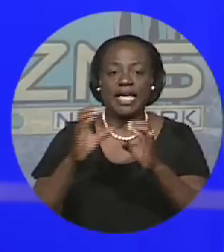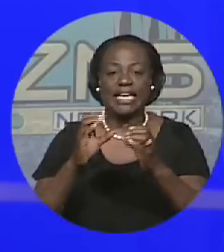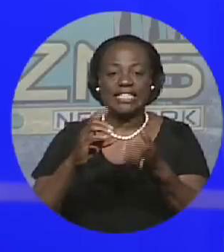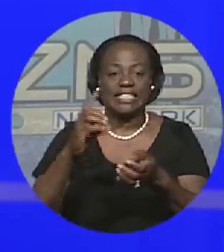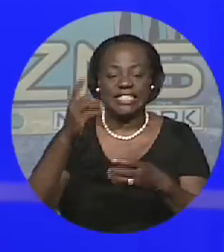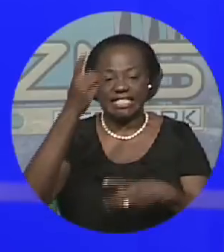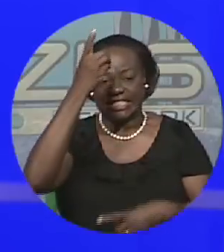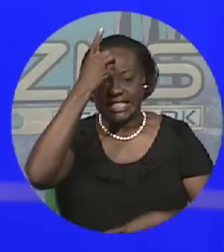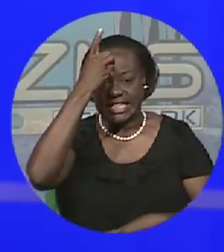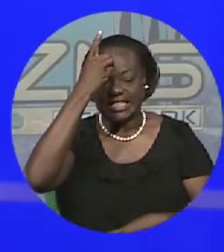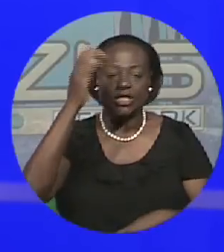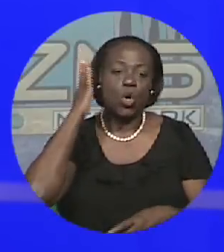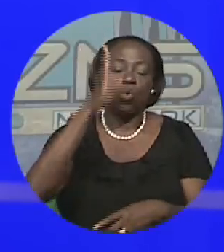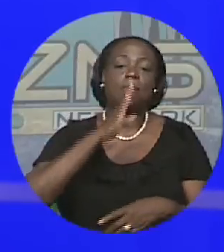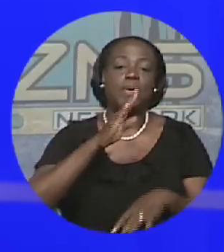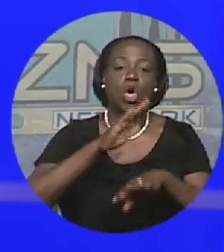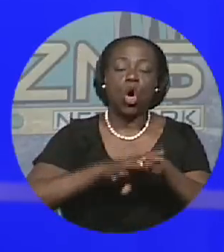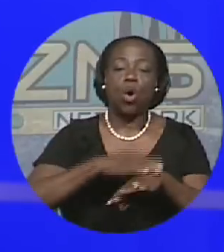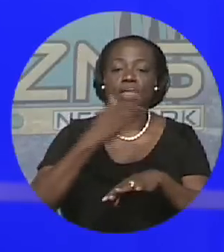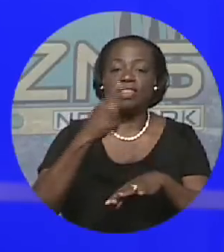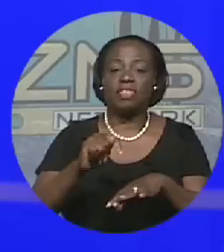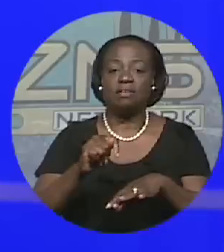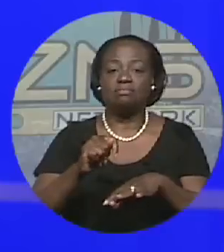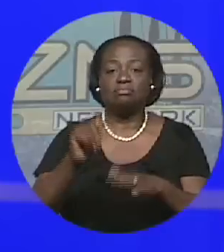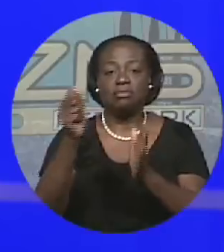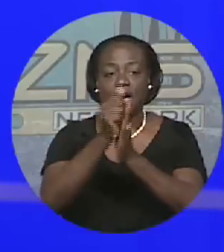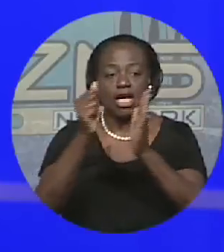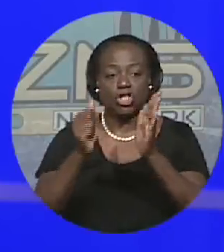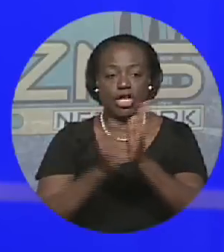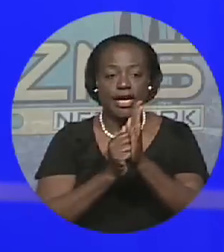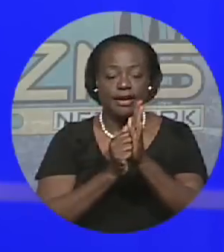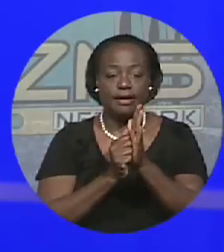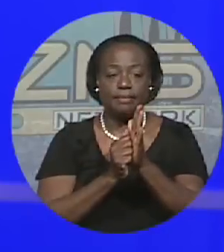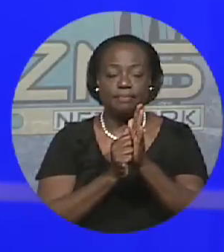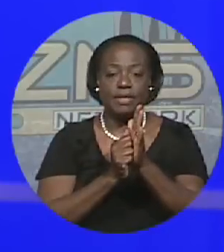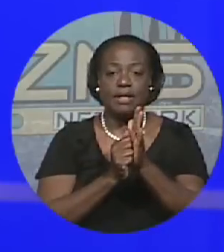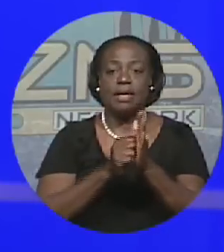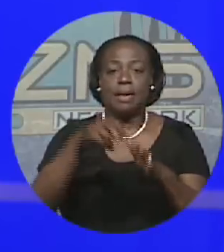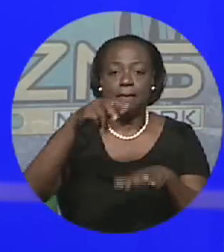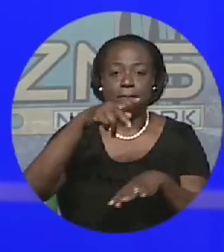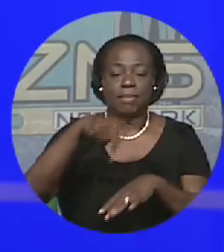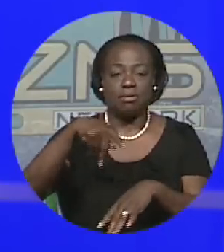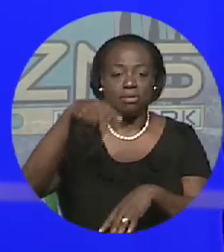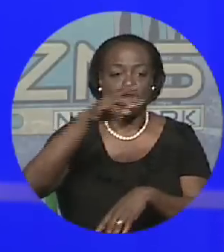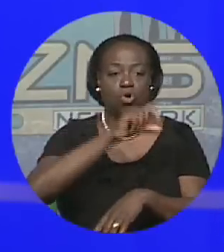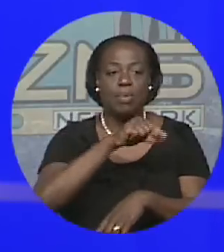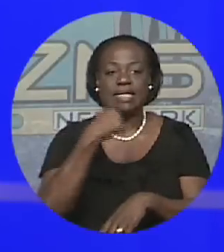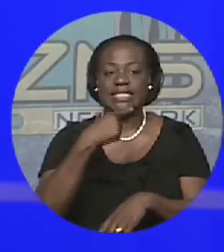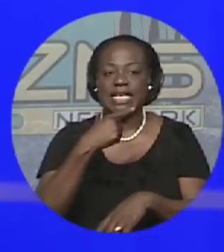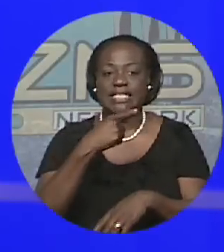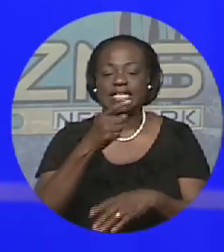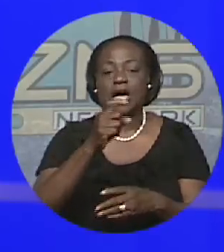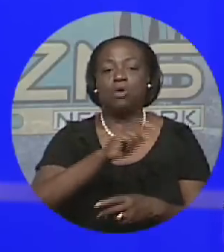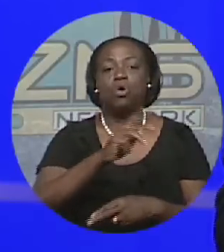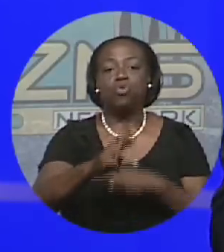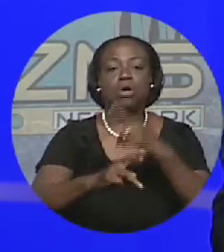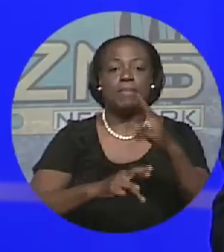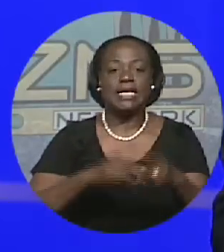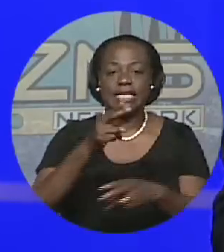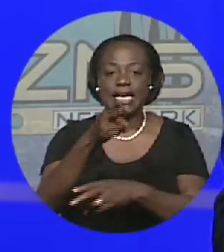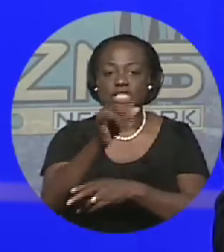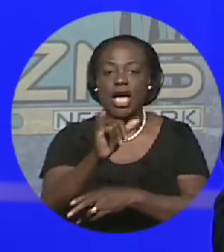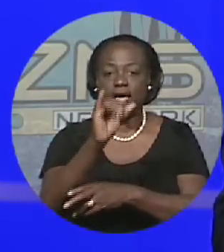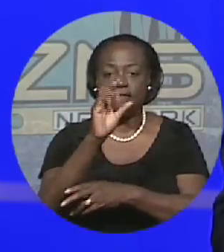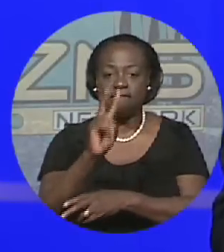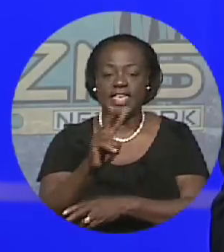at this year's United Nations meetings. Minister of Health Dr. Perry Gomez says the disease has now replaced HIV and AIDS as the primary disease